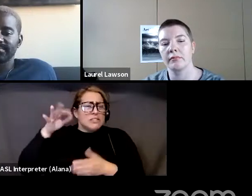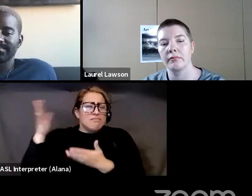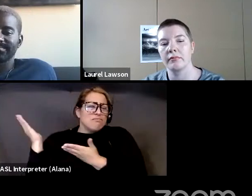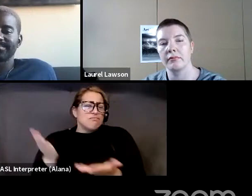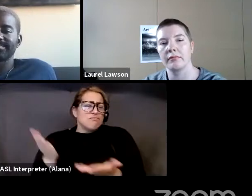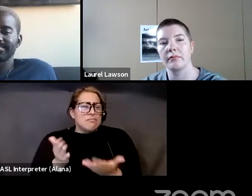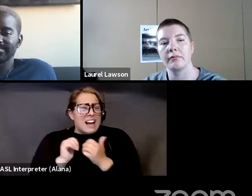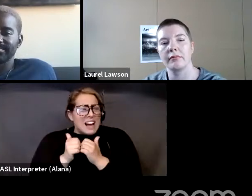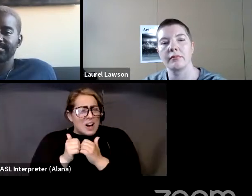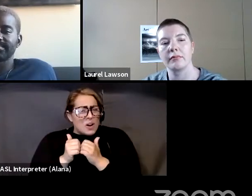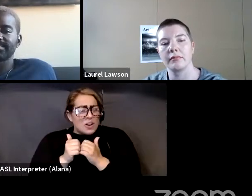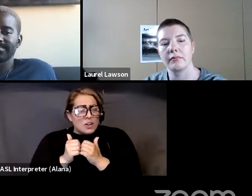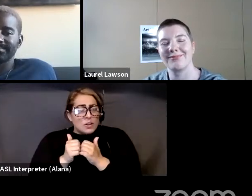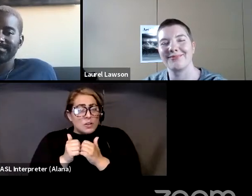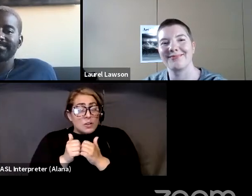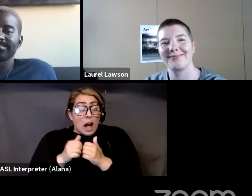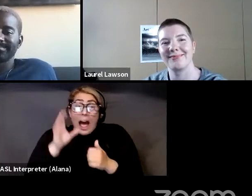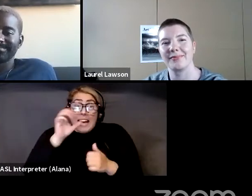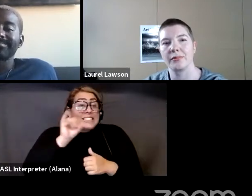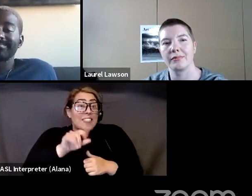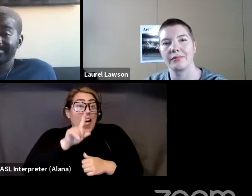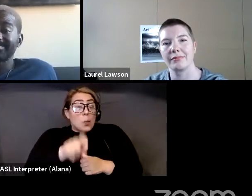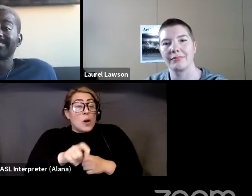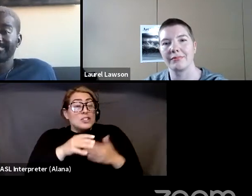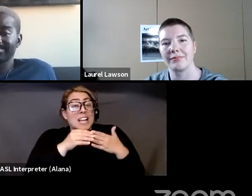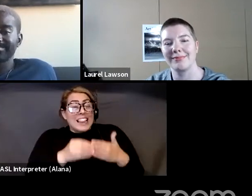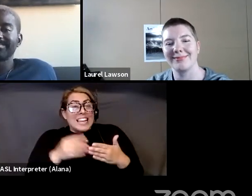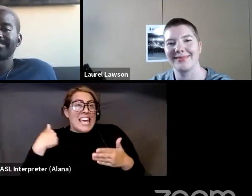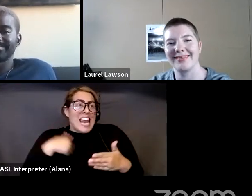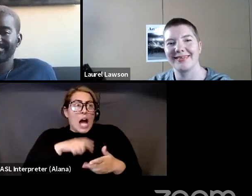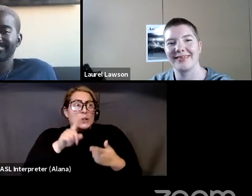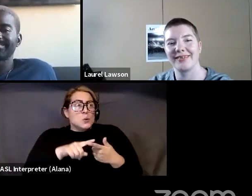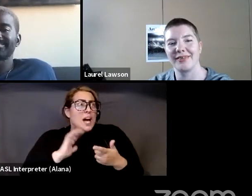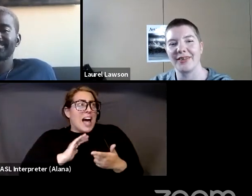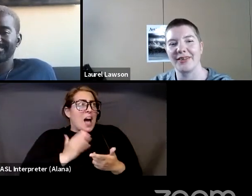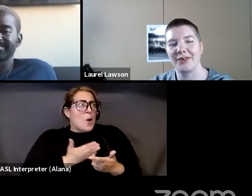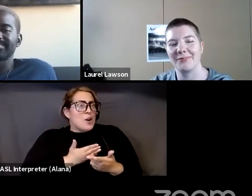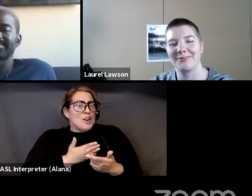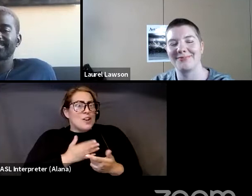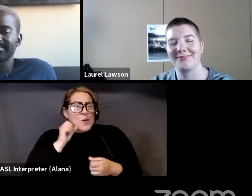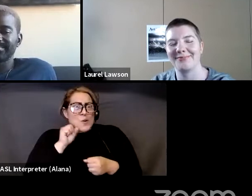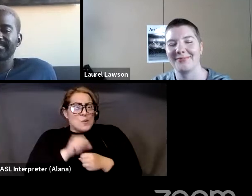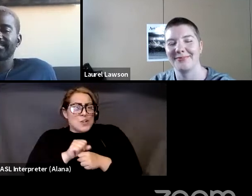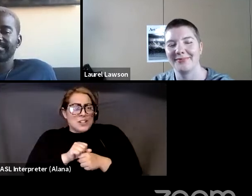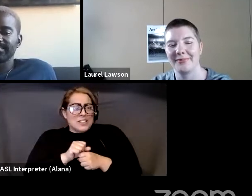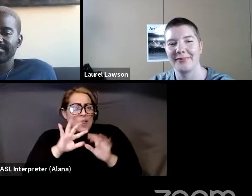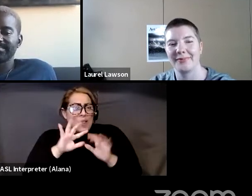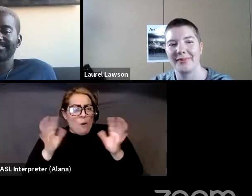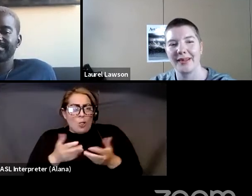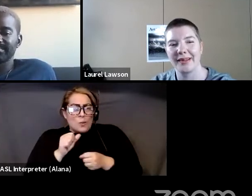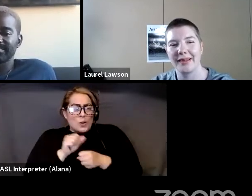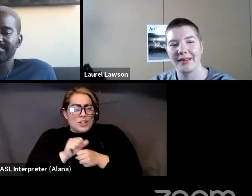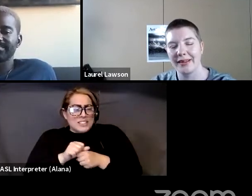And I guess that can lead us to like the homework situation. Yeah.